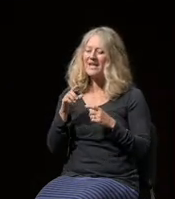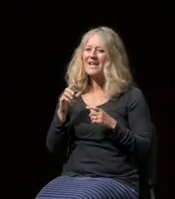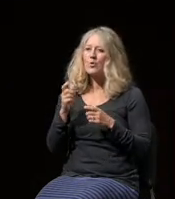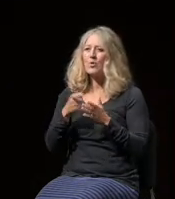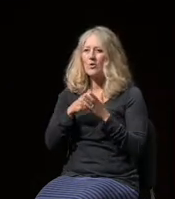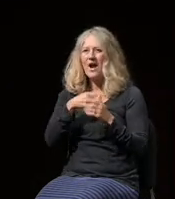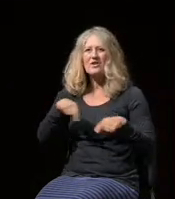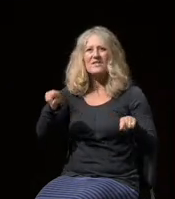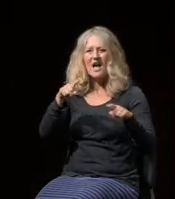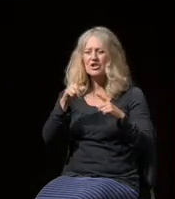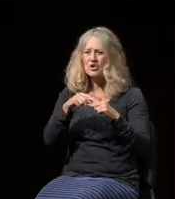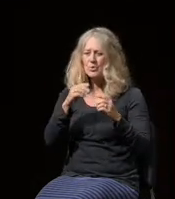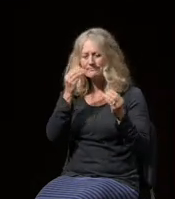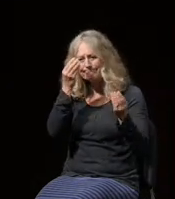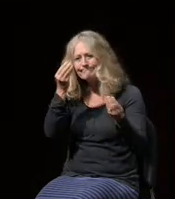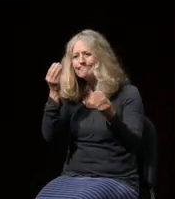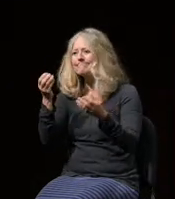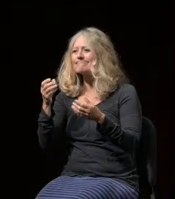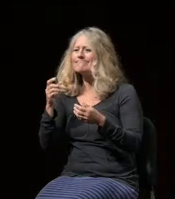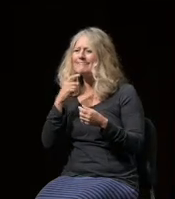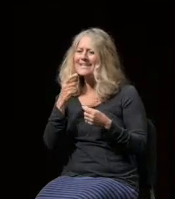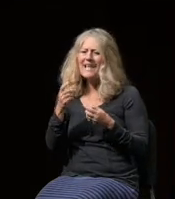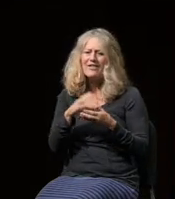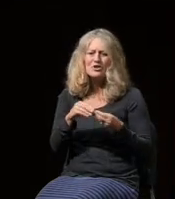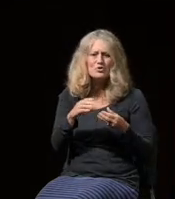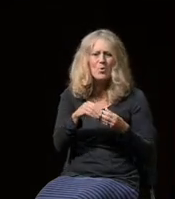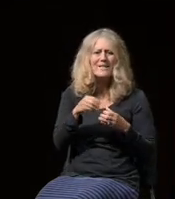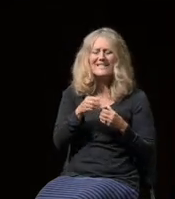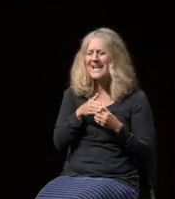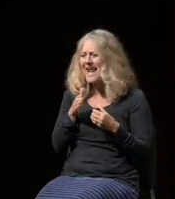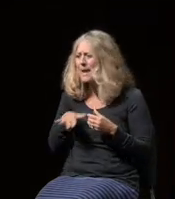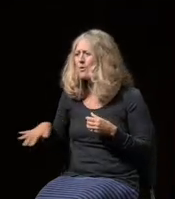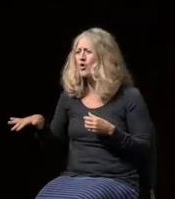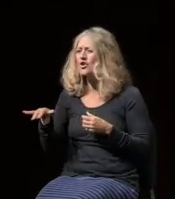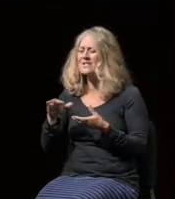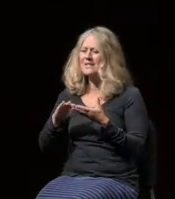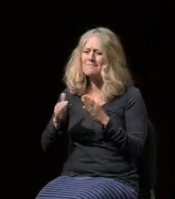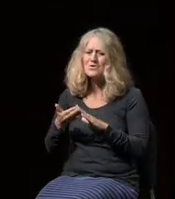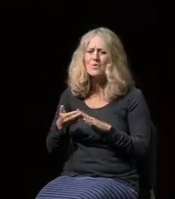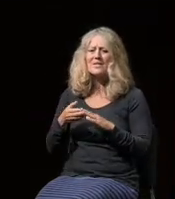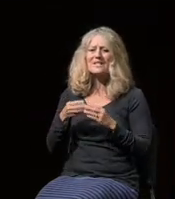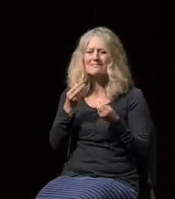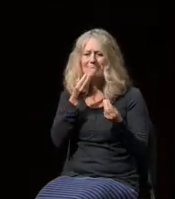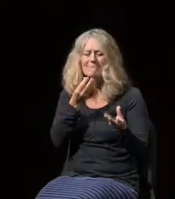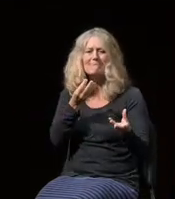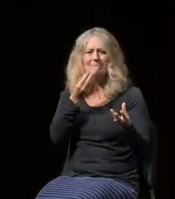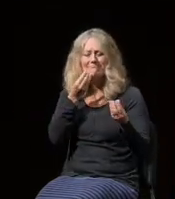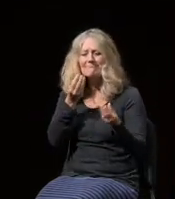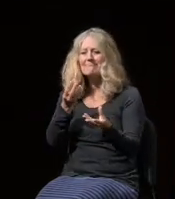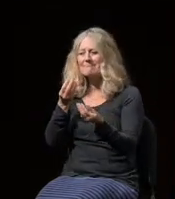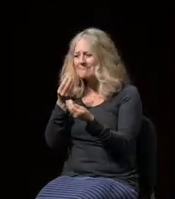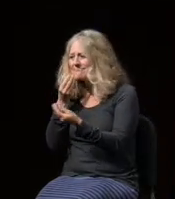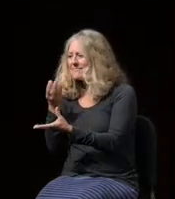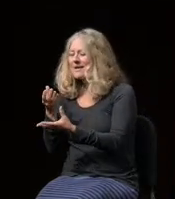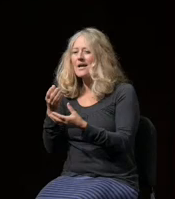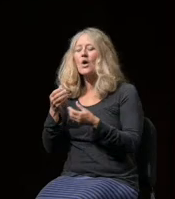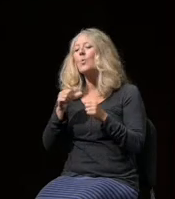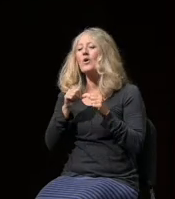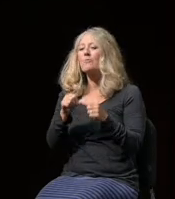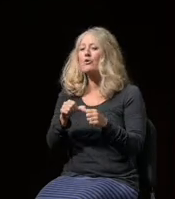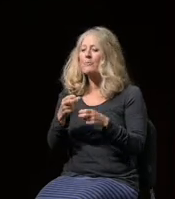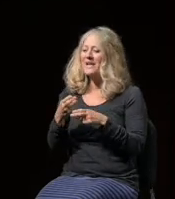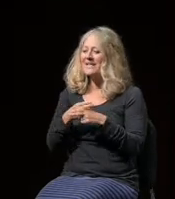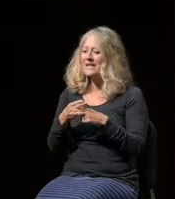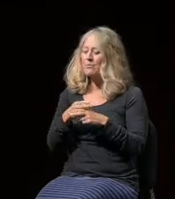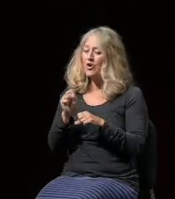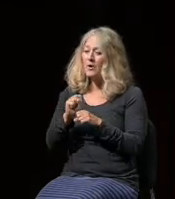telling the Cuesta College story in our neighborhoods and in our community. With our permanent and temporary